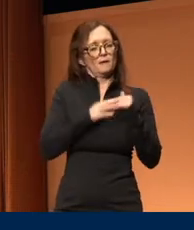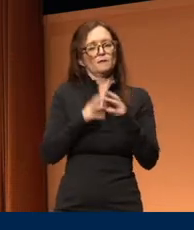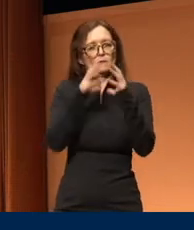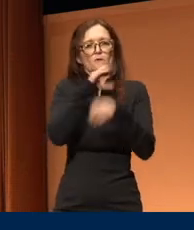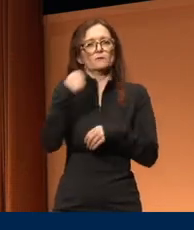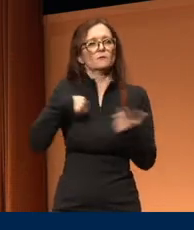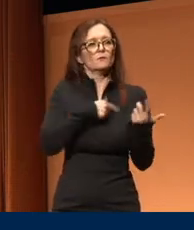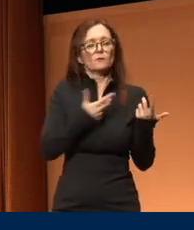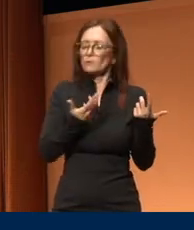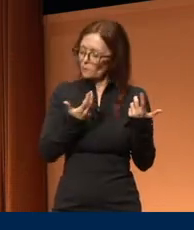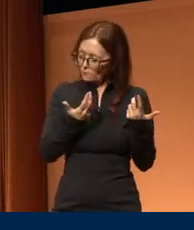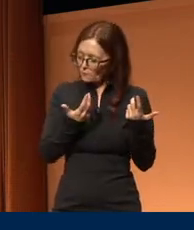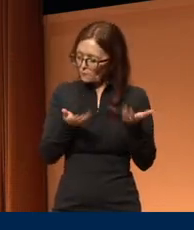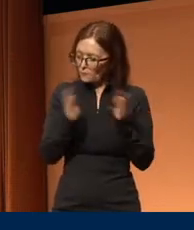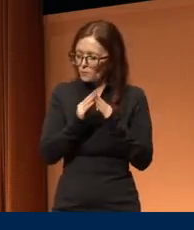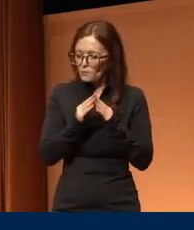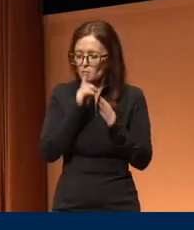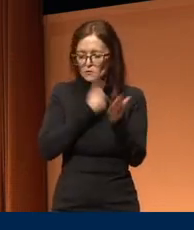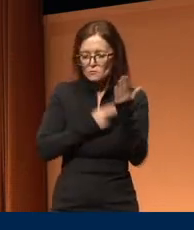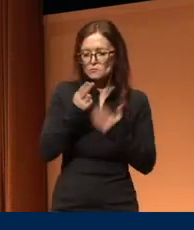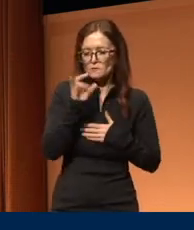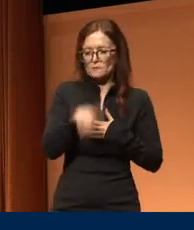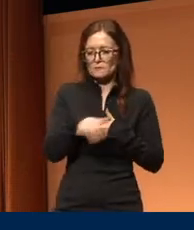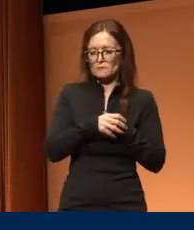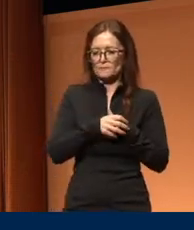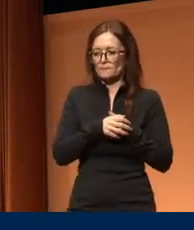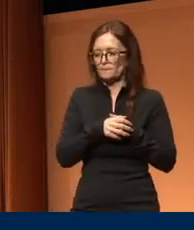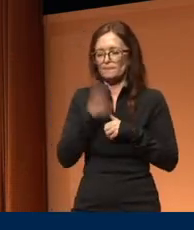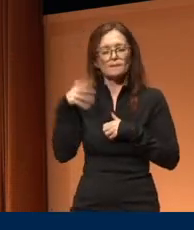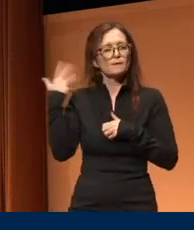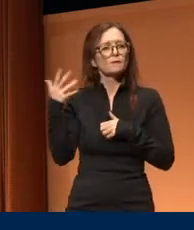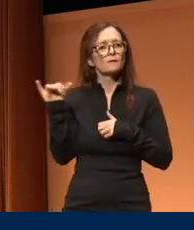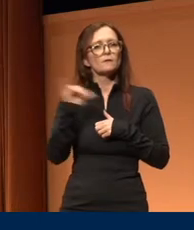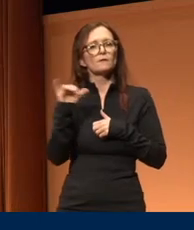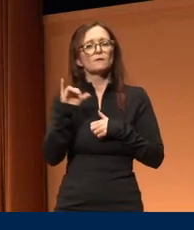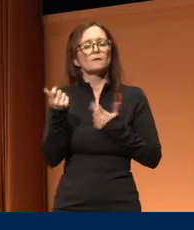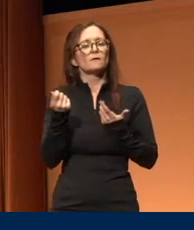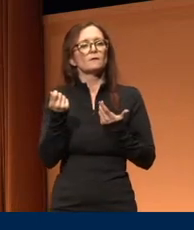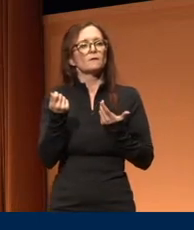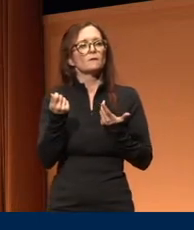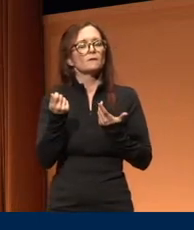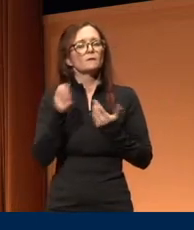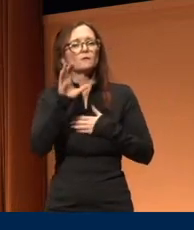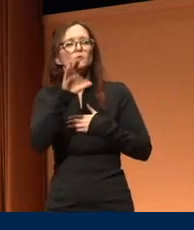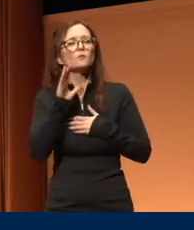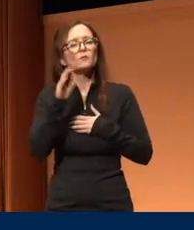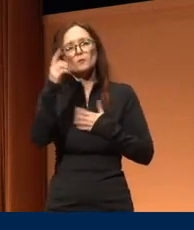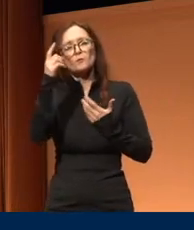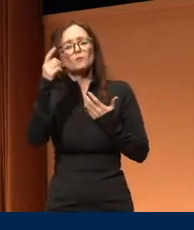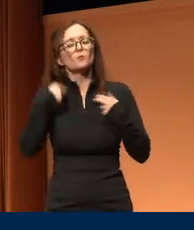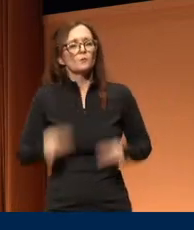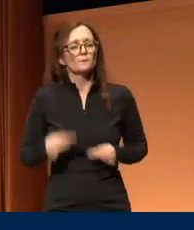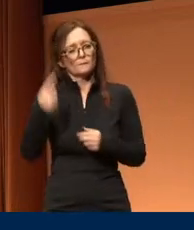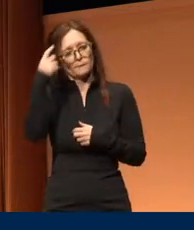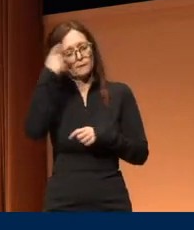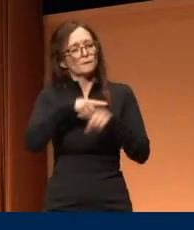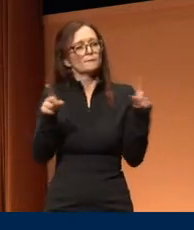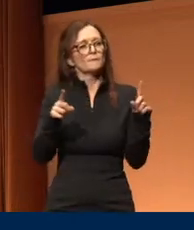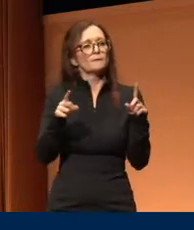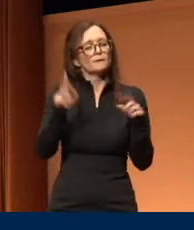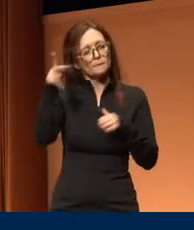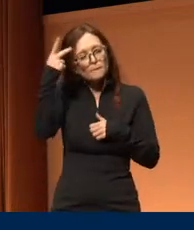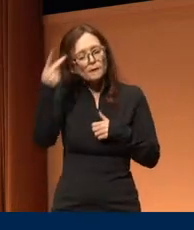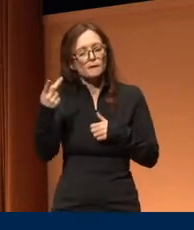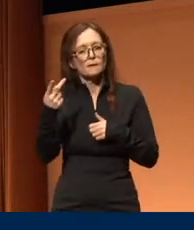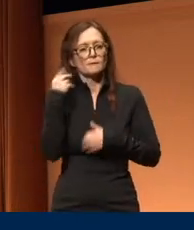even a universal moral form of truth for those who believe in, say, a certain version of human rights. Positing such a